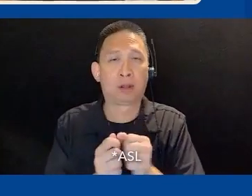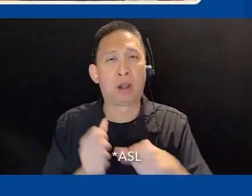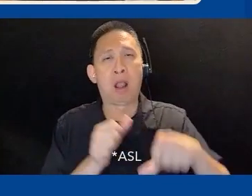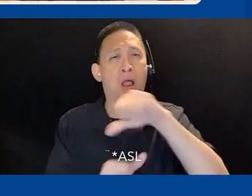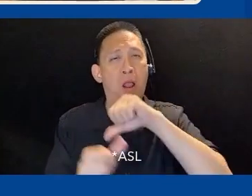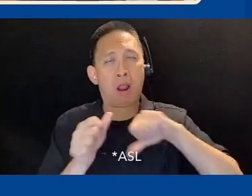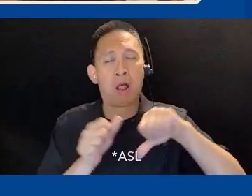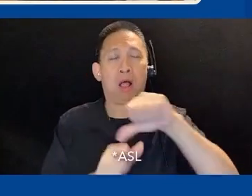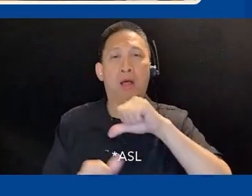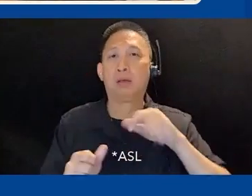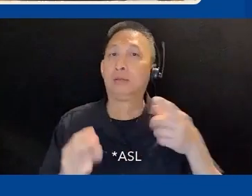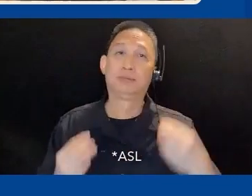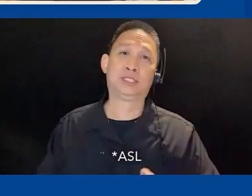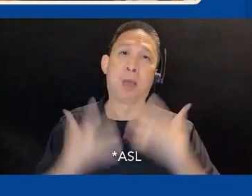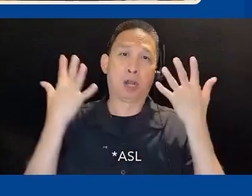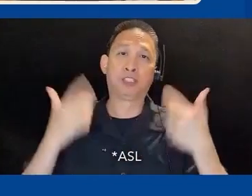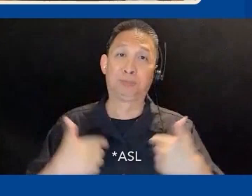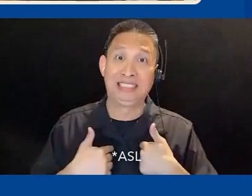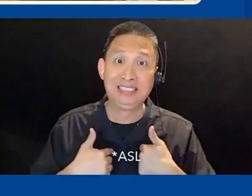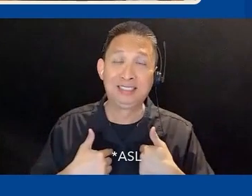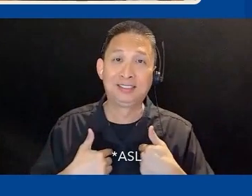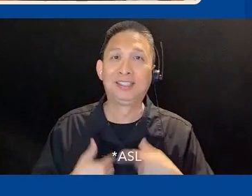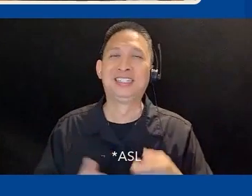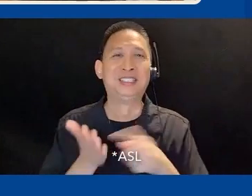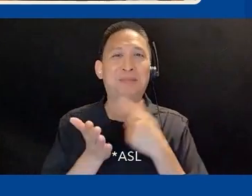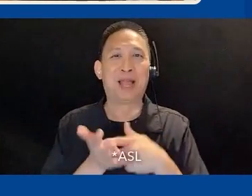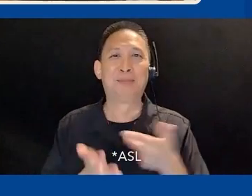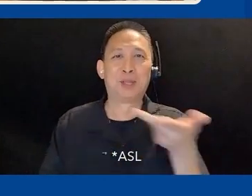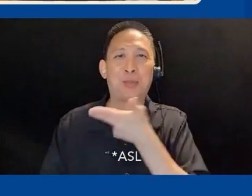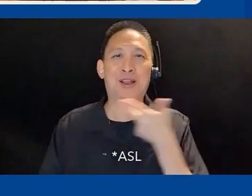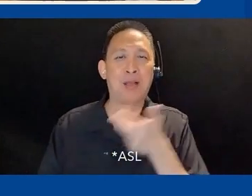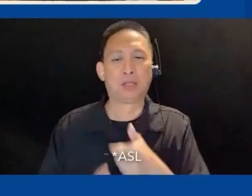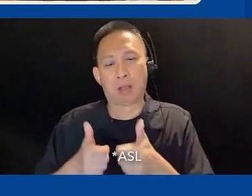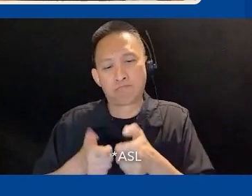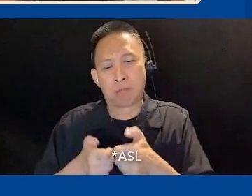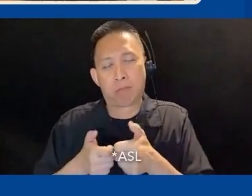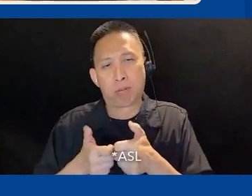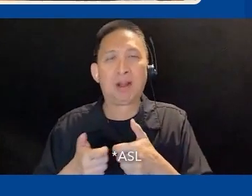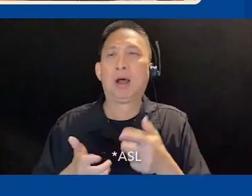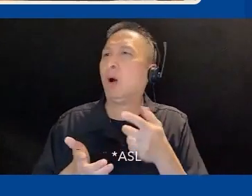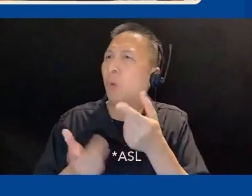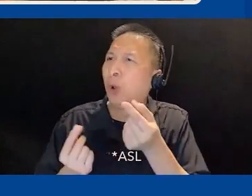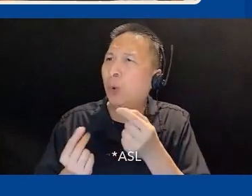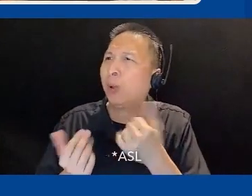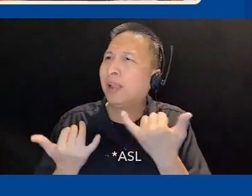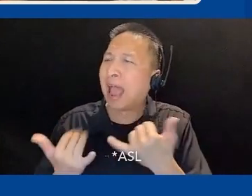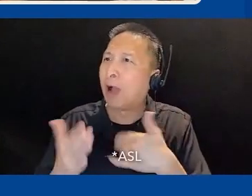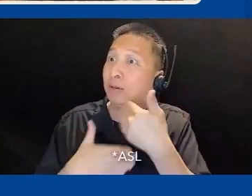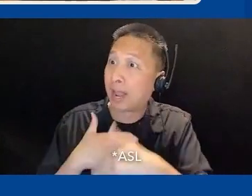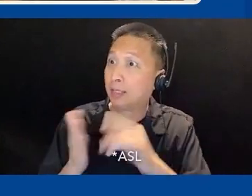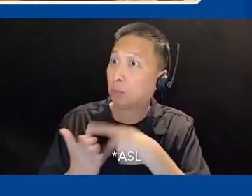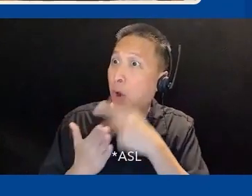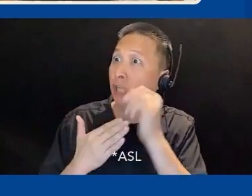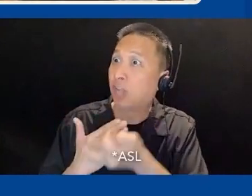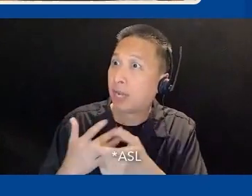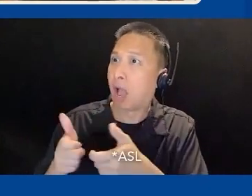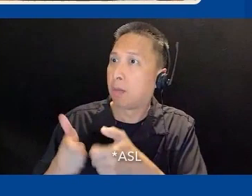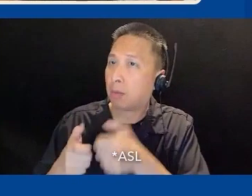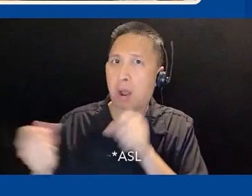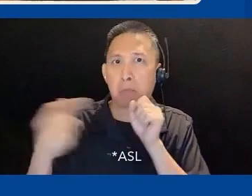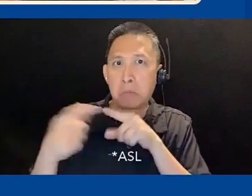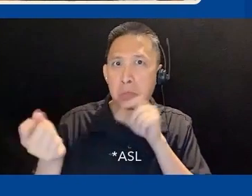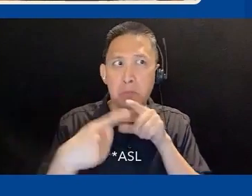And it's been fun just, like, texting about other projects and, you know, again, supporting